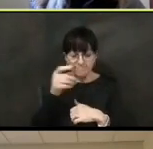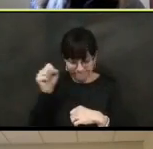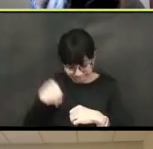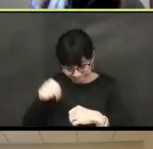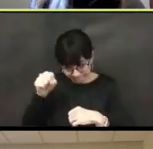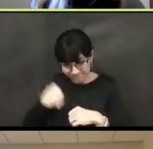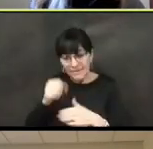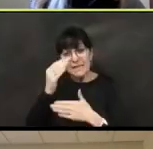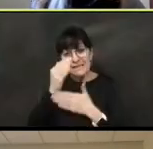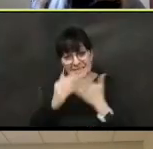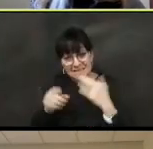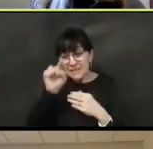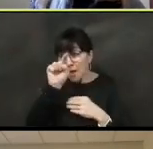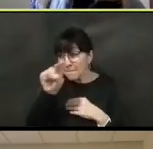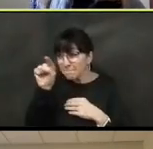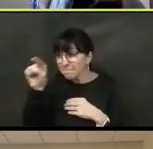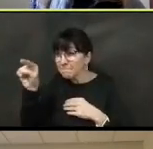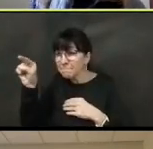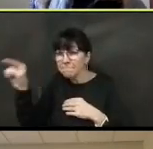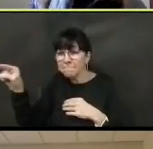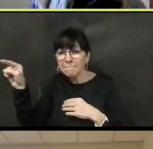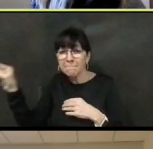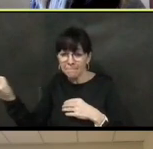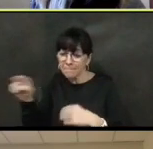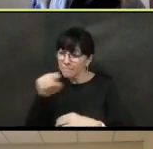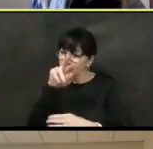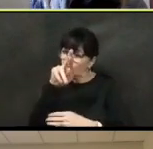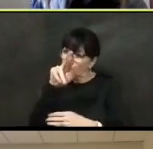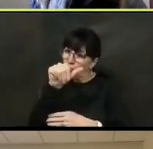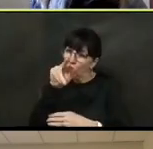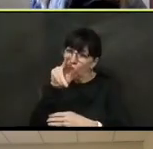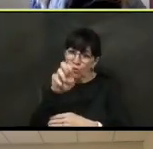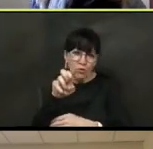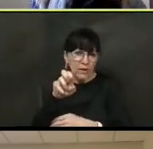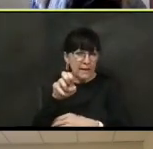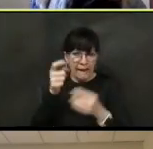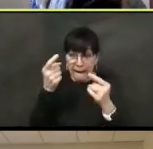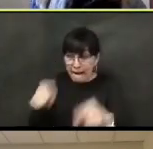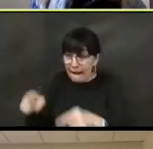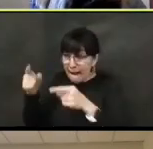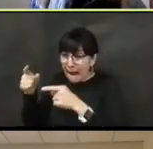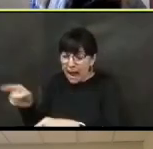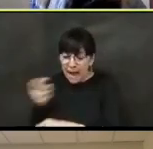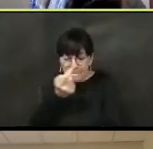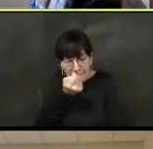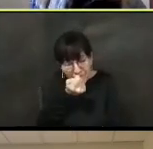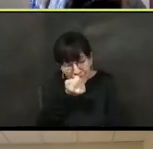it seems like it's probably pretty rare, it has been seen. And